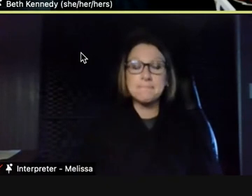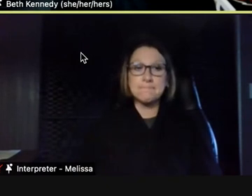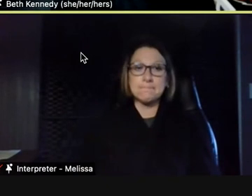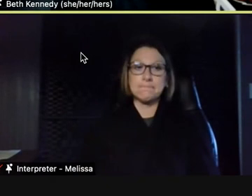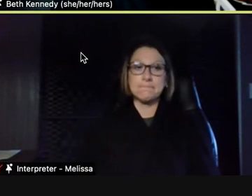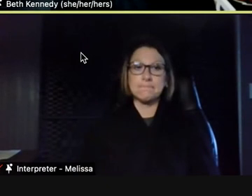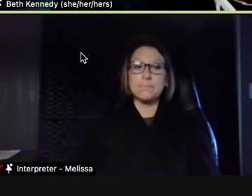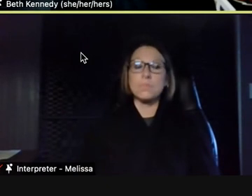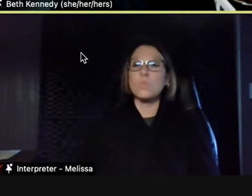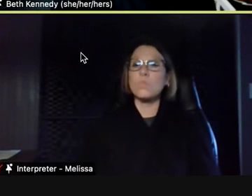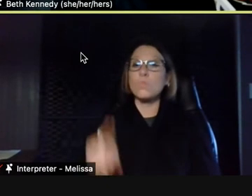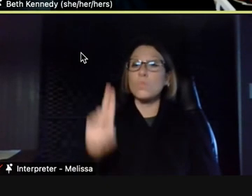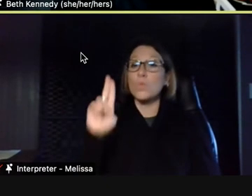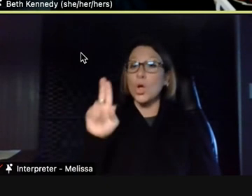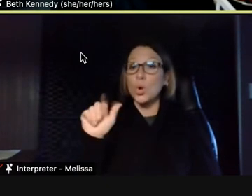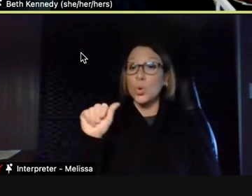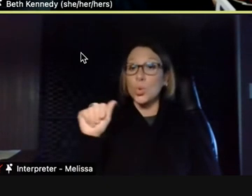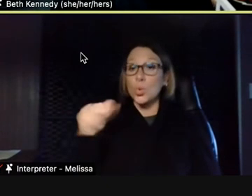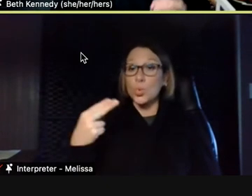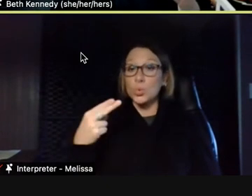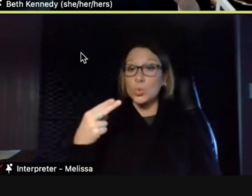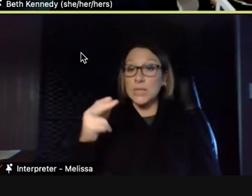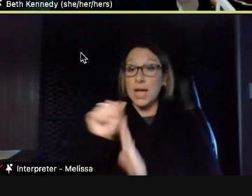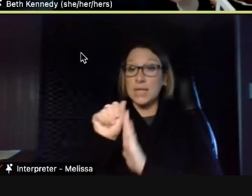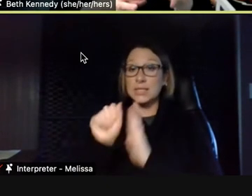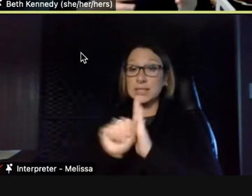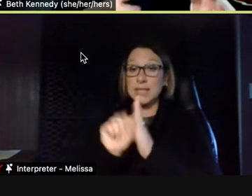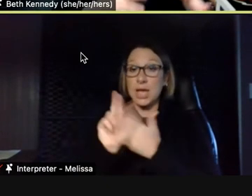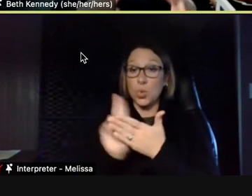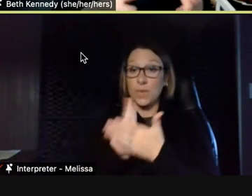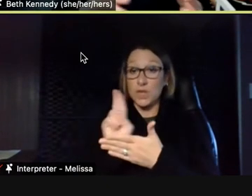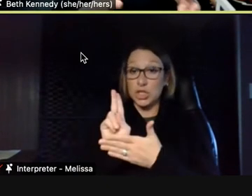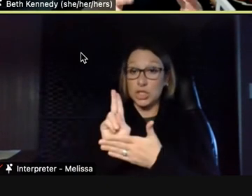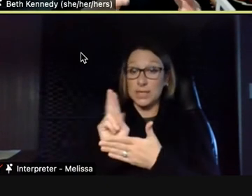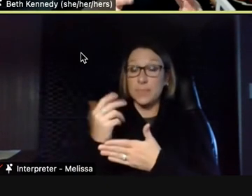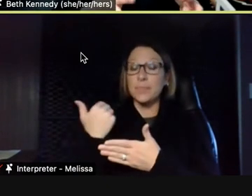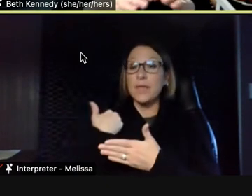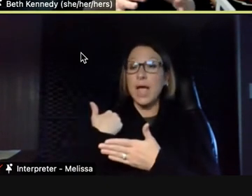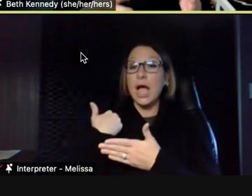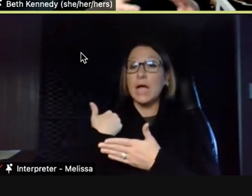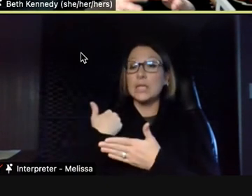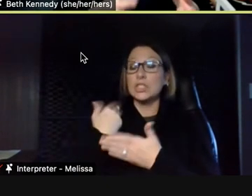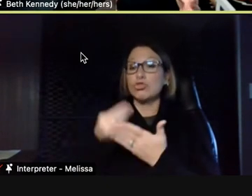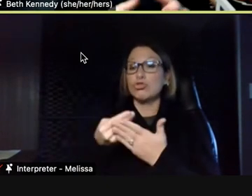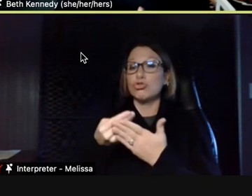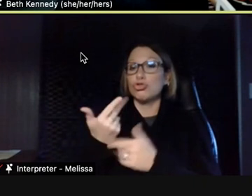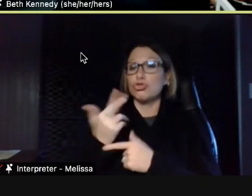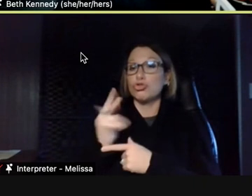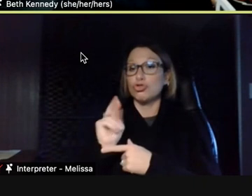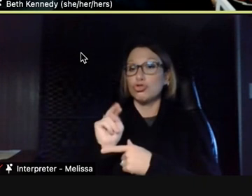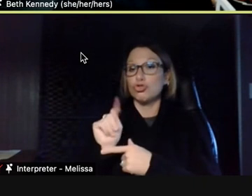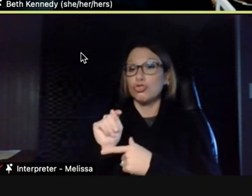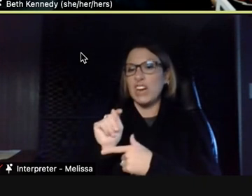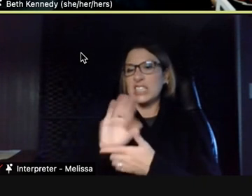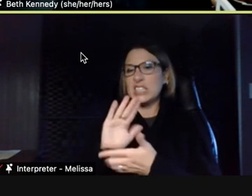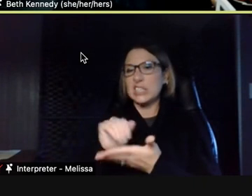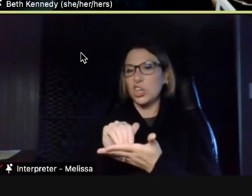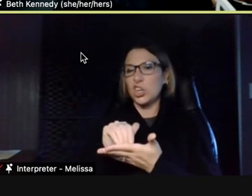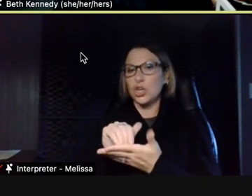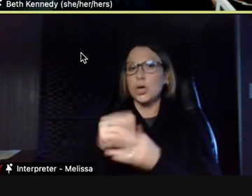Utah State University has this grant kind of center, Sky